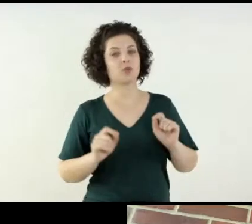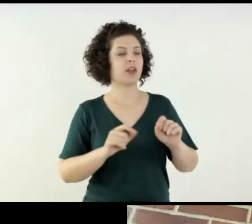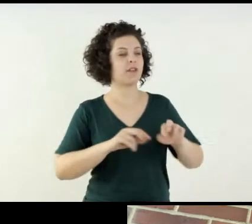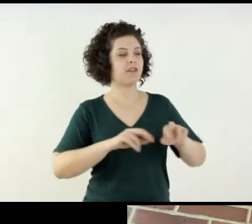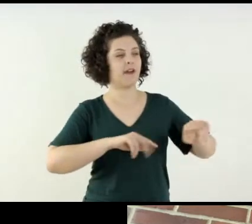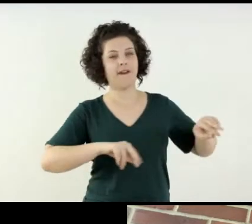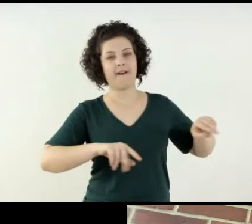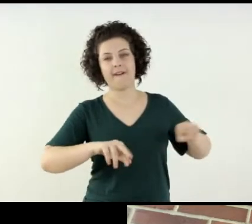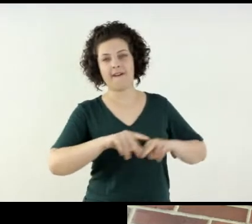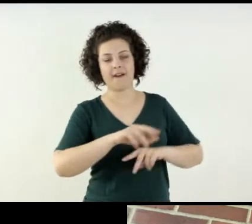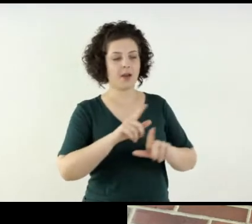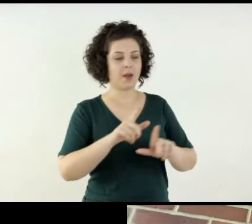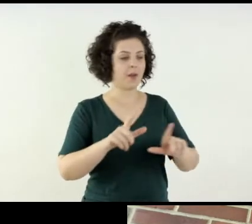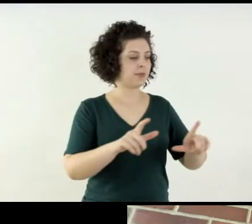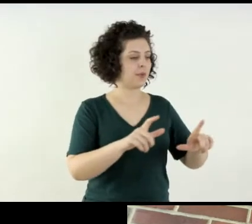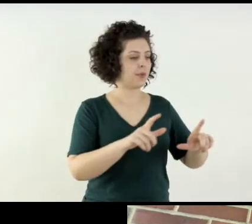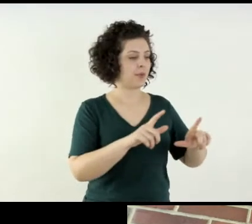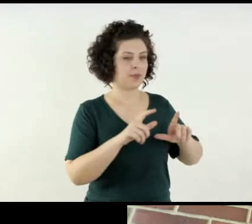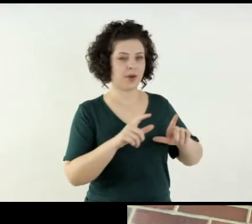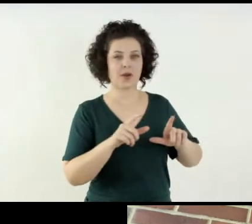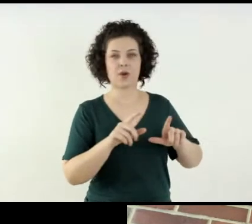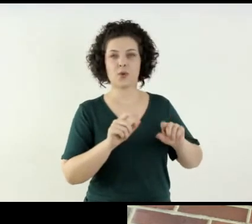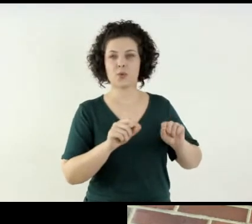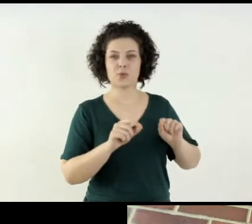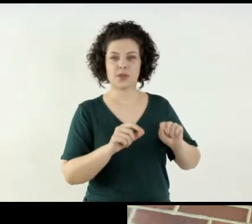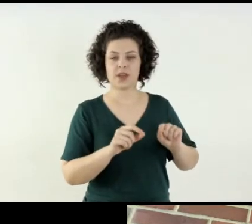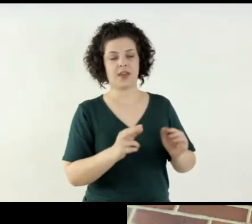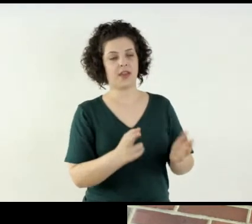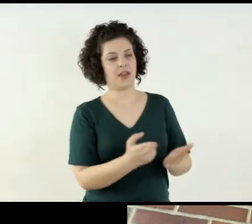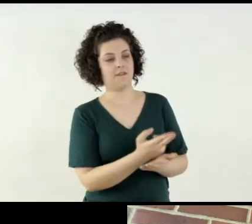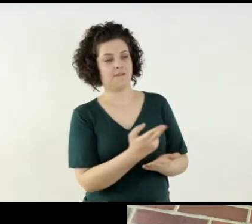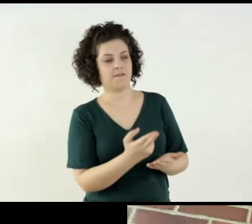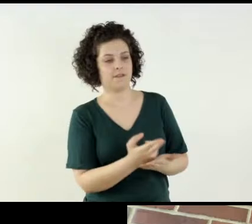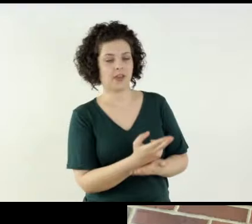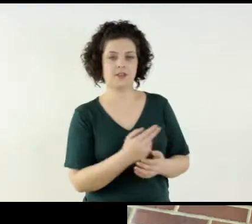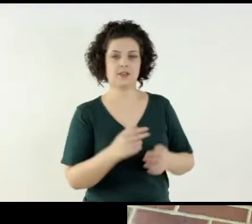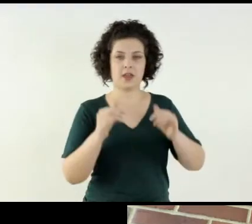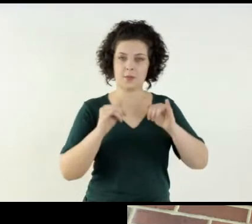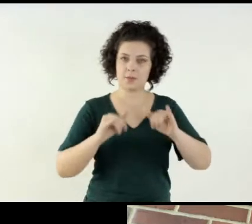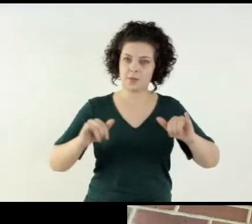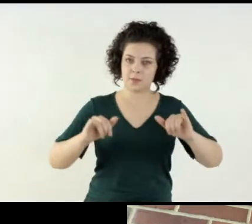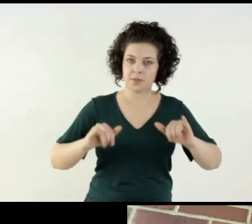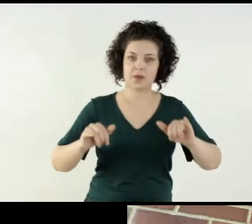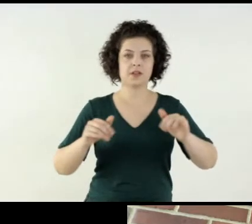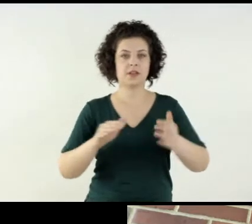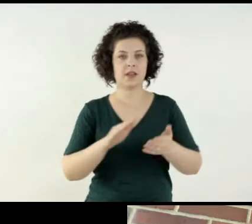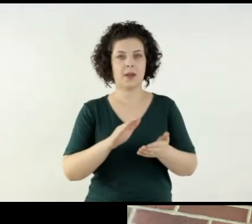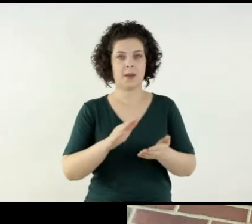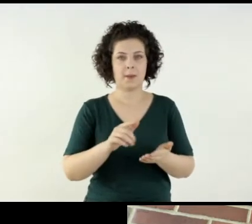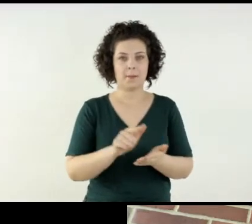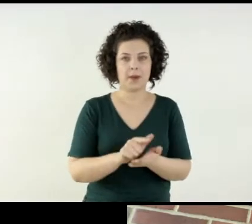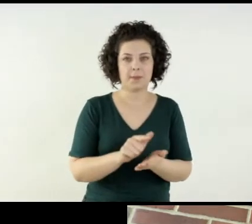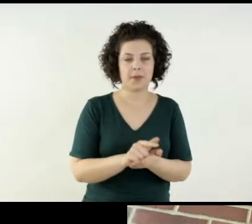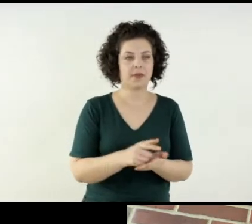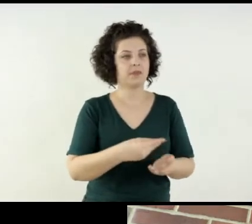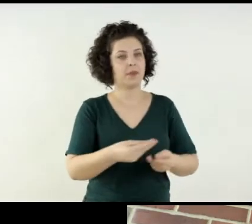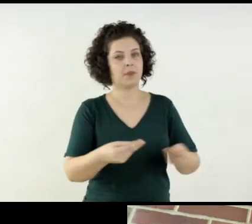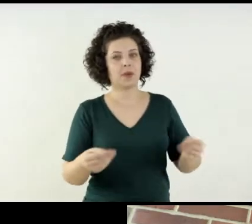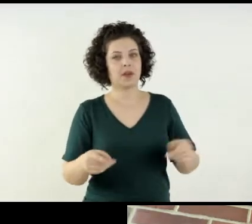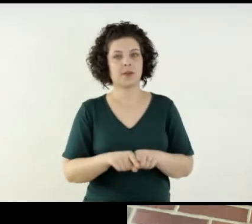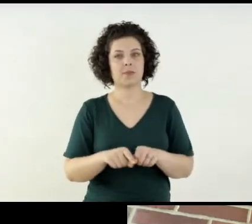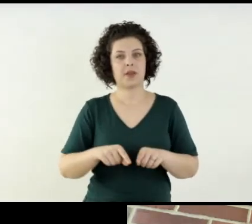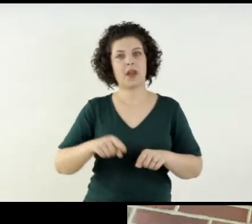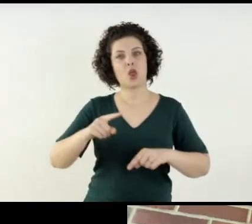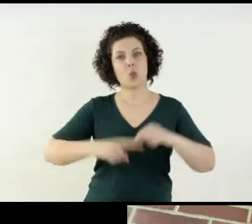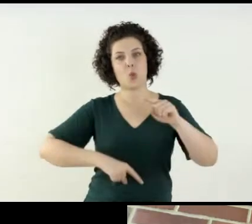magazine advertisements, art history books, pamphlets, pornography periodicals, mail order catalogs,